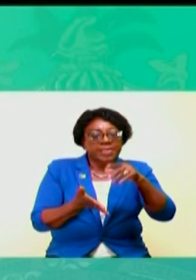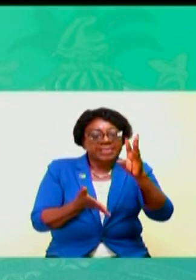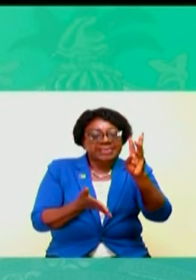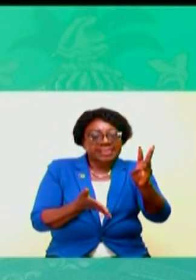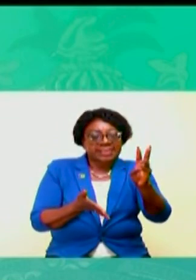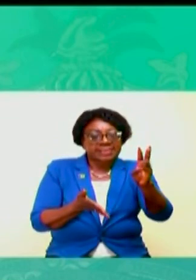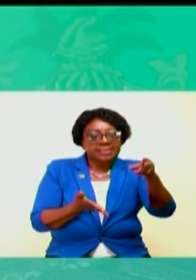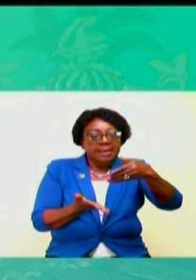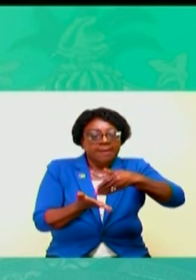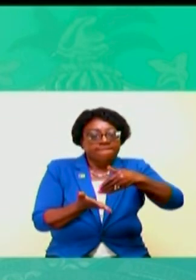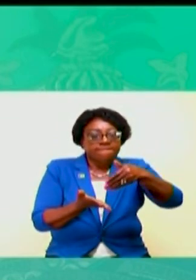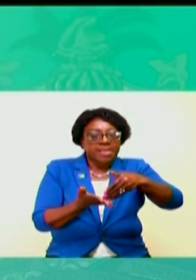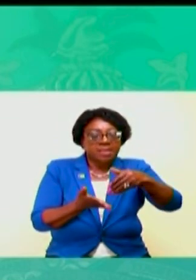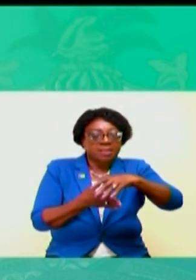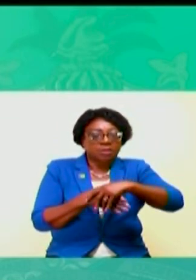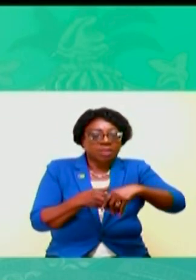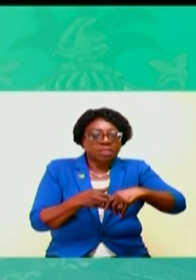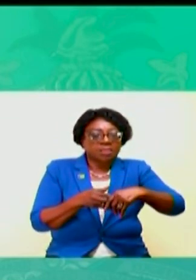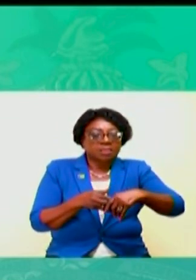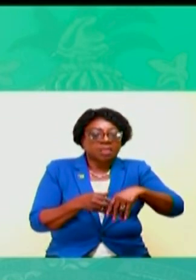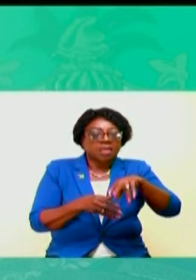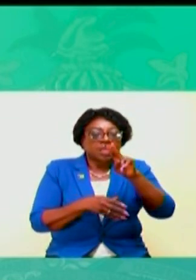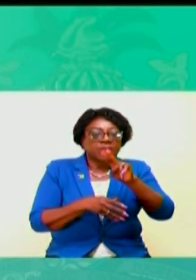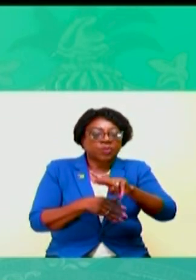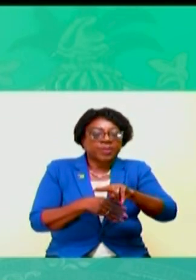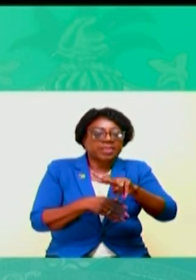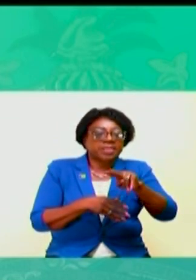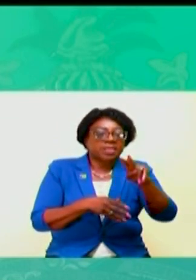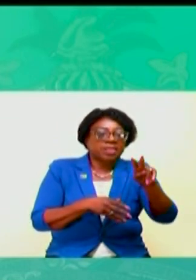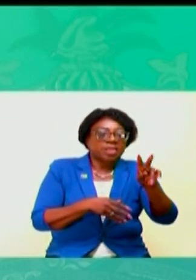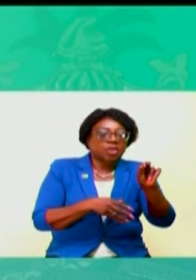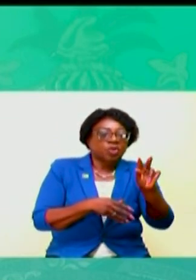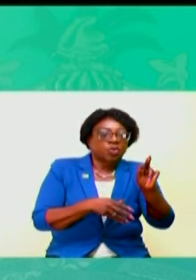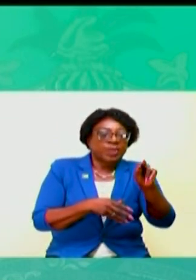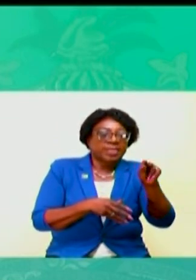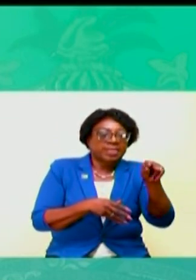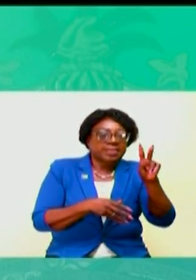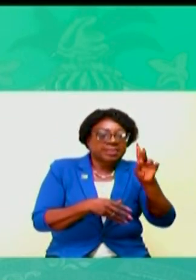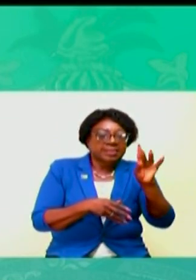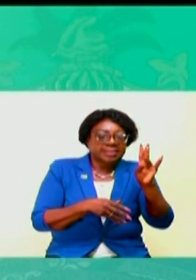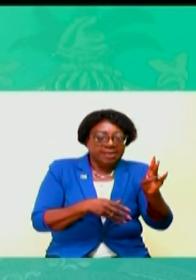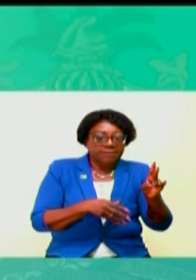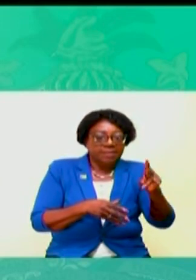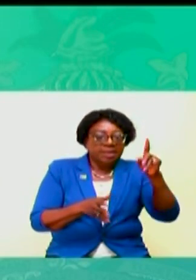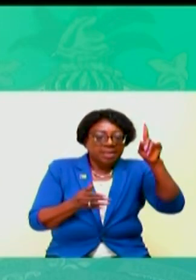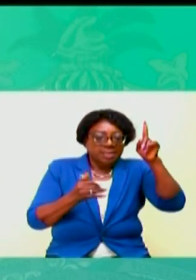Oh. In 2027, Mr. Deputy Speaker, the last year of the projections,